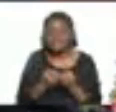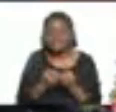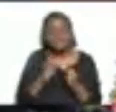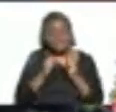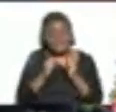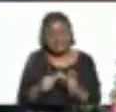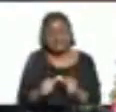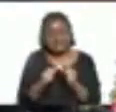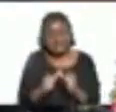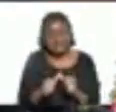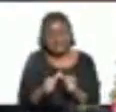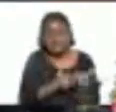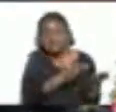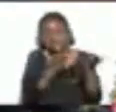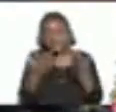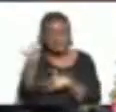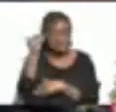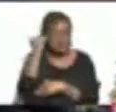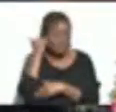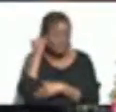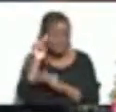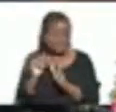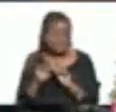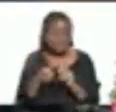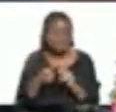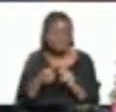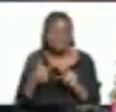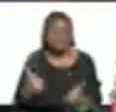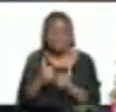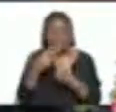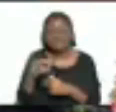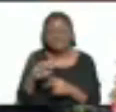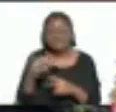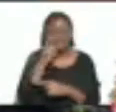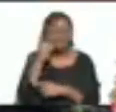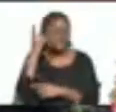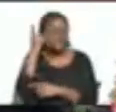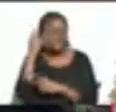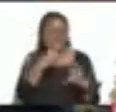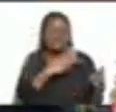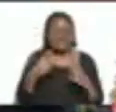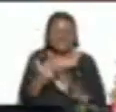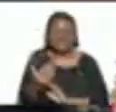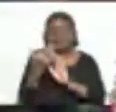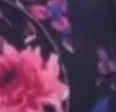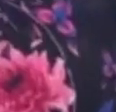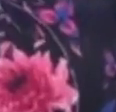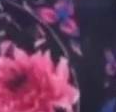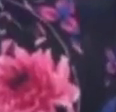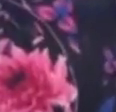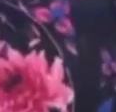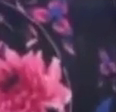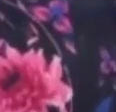consistently brings awareness to the issue of domestic violence facing women and girls.